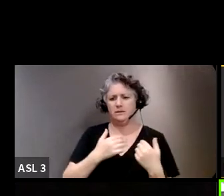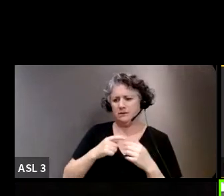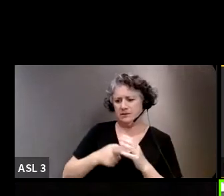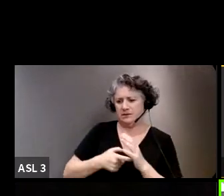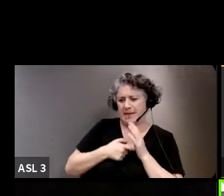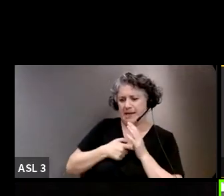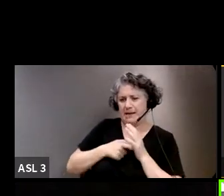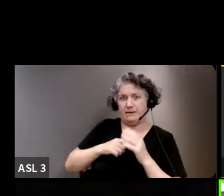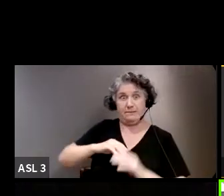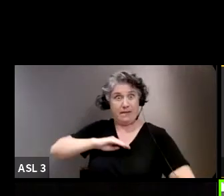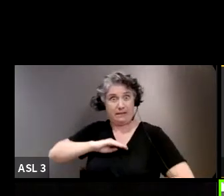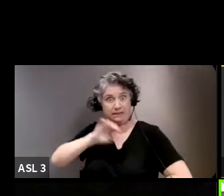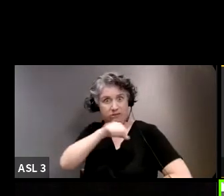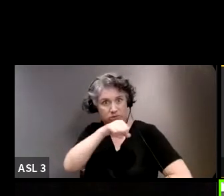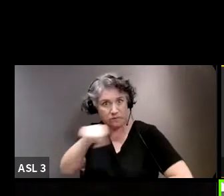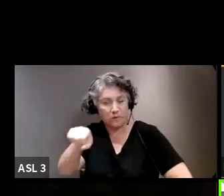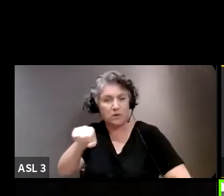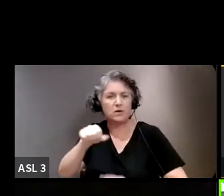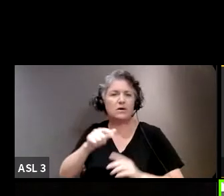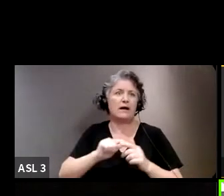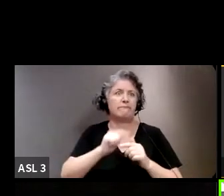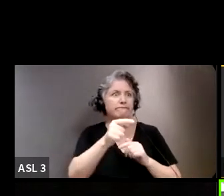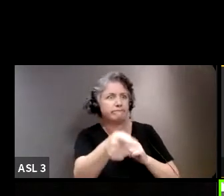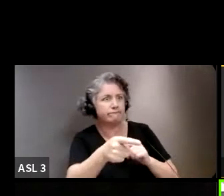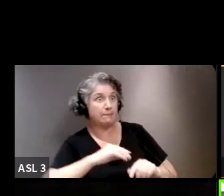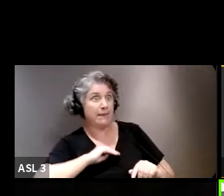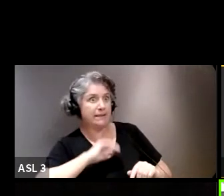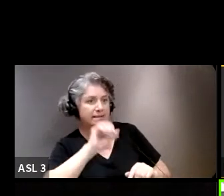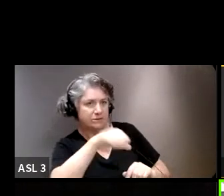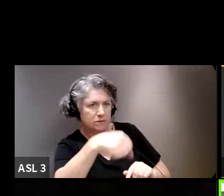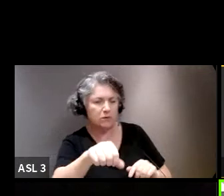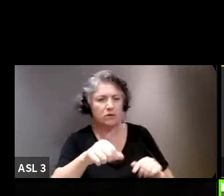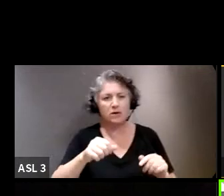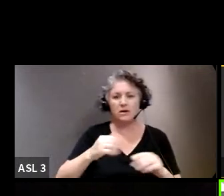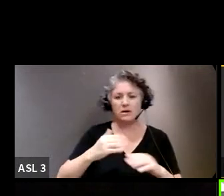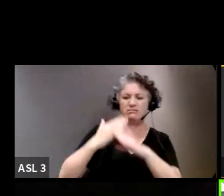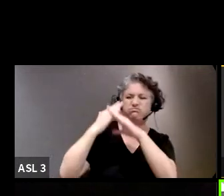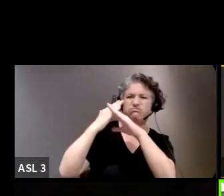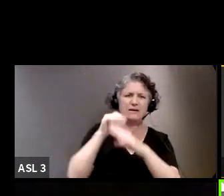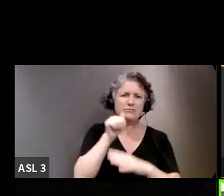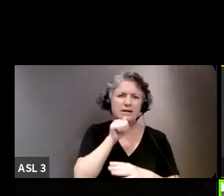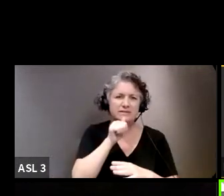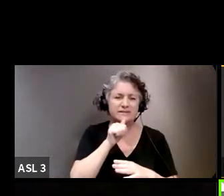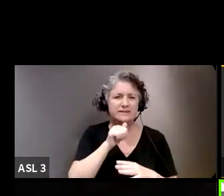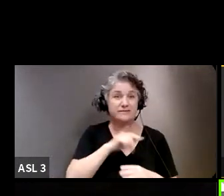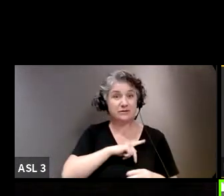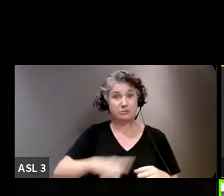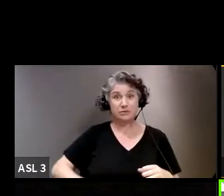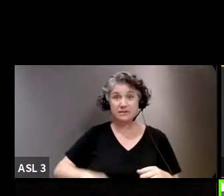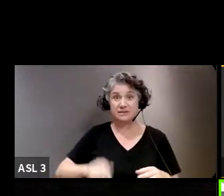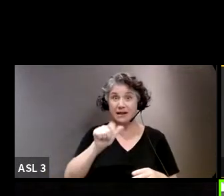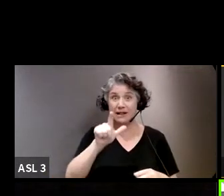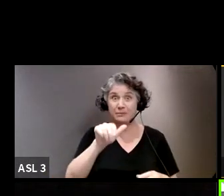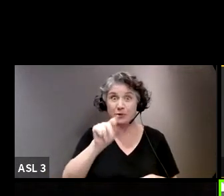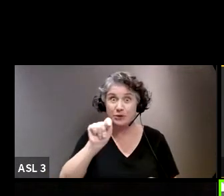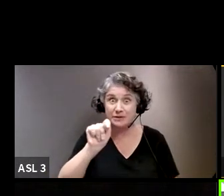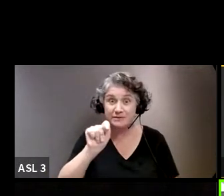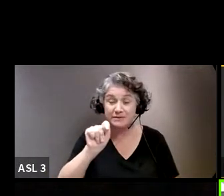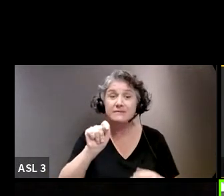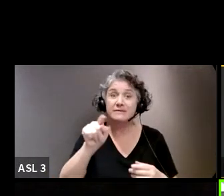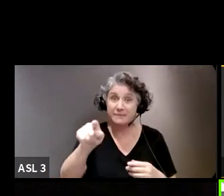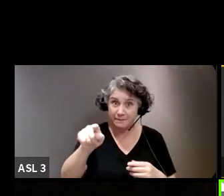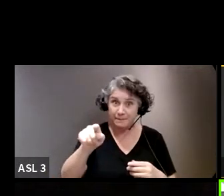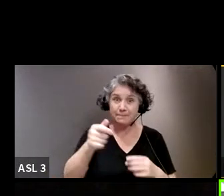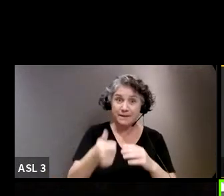other and vice versa so it was one of the biggest inhibitors for prince albert when uh then uh prince